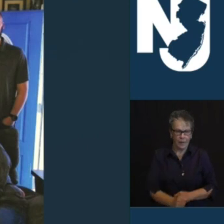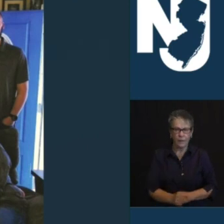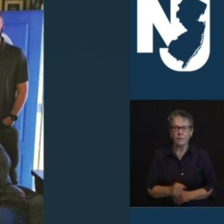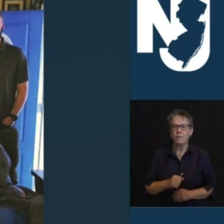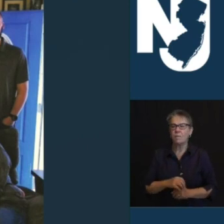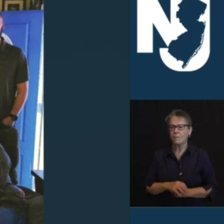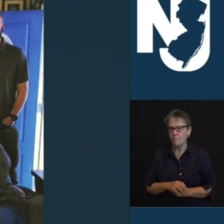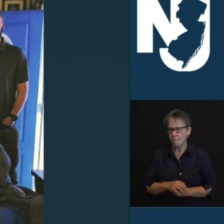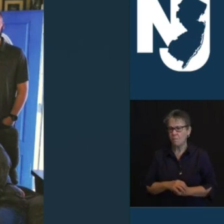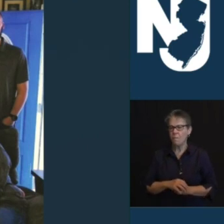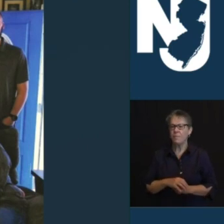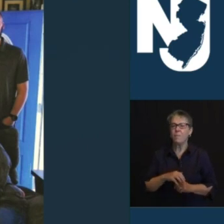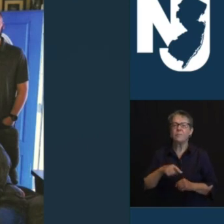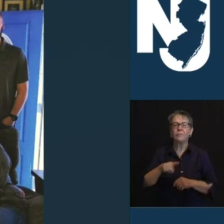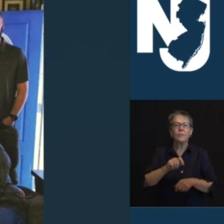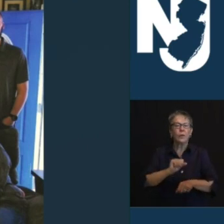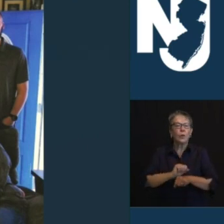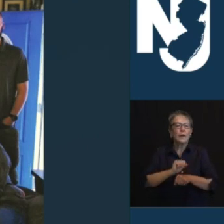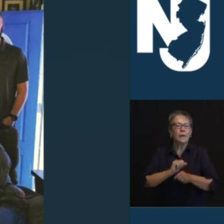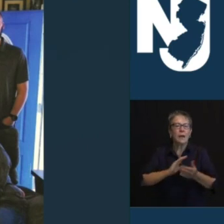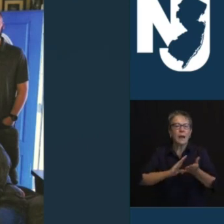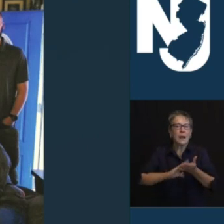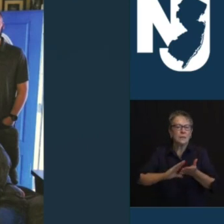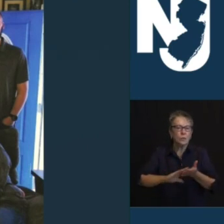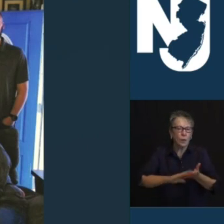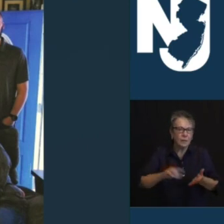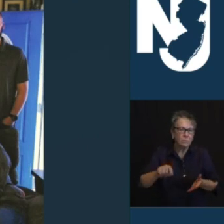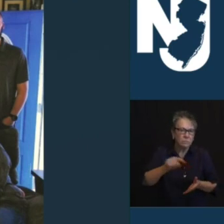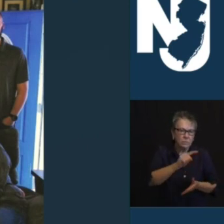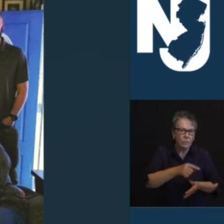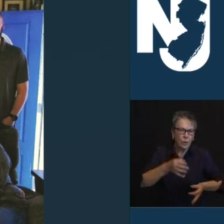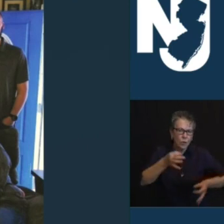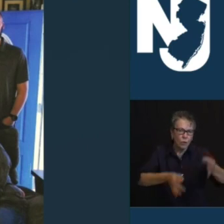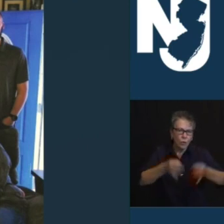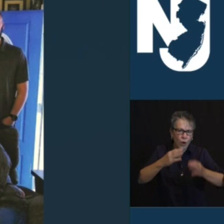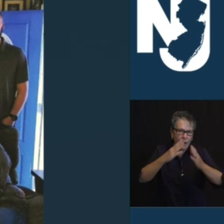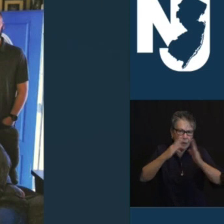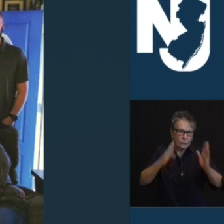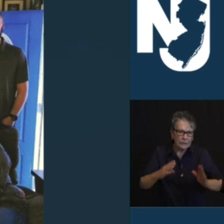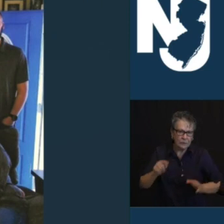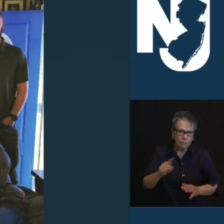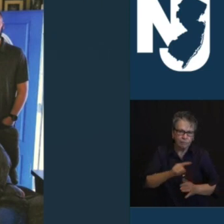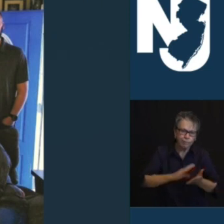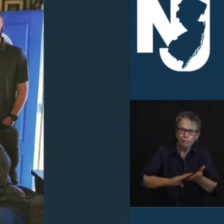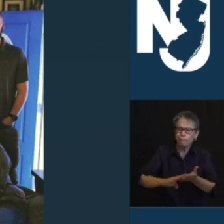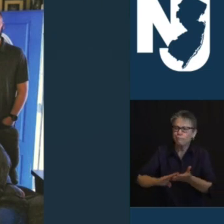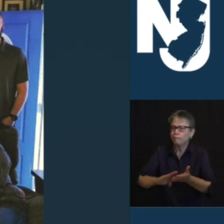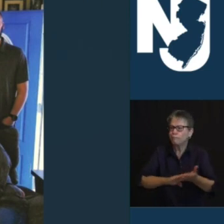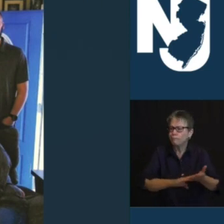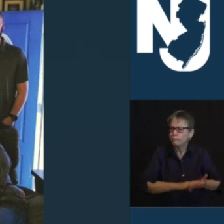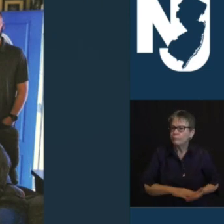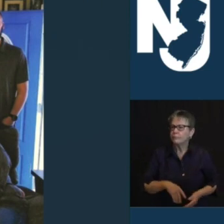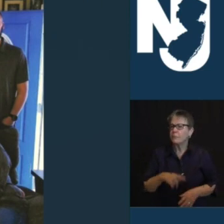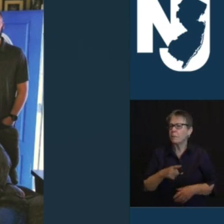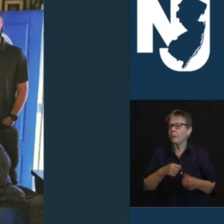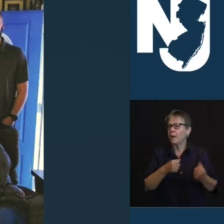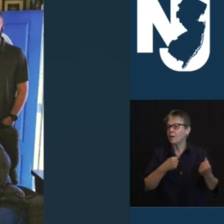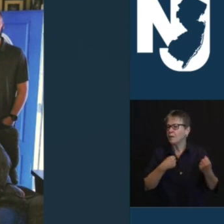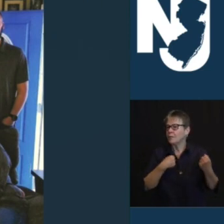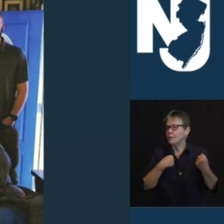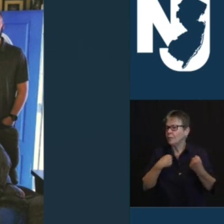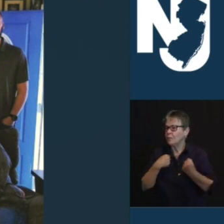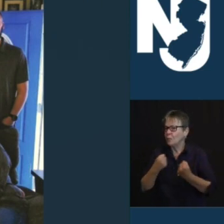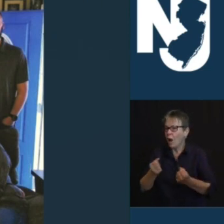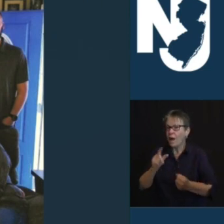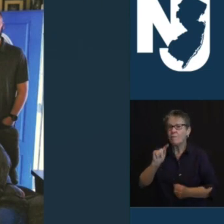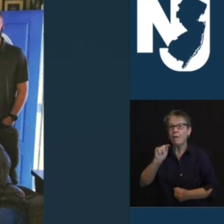2 in Cape May Courthouse and Stone Harbor Elementary School. He also drove a trolley for Cape May MAC for 15